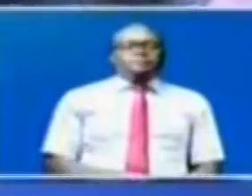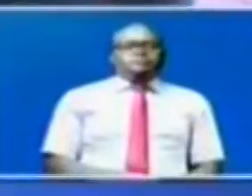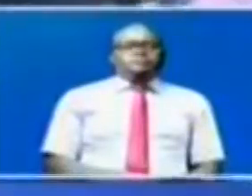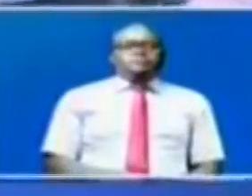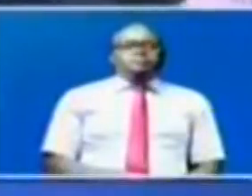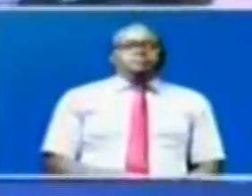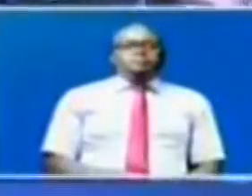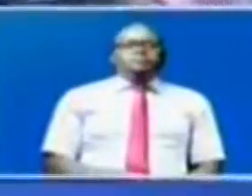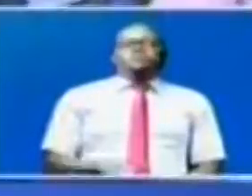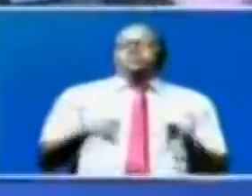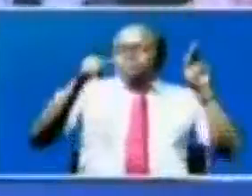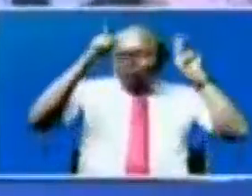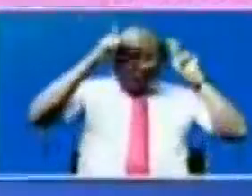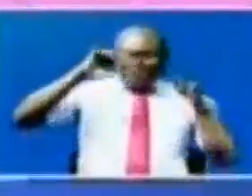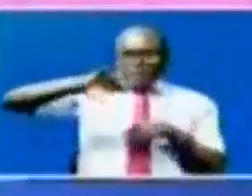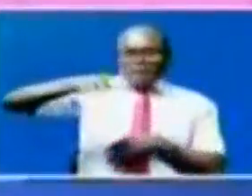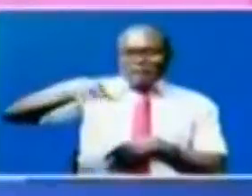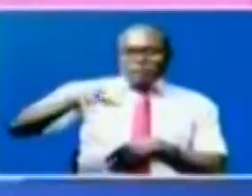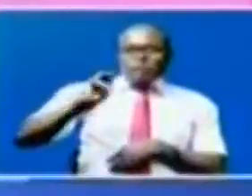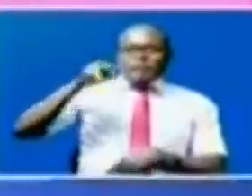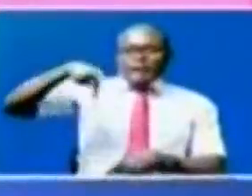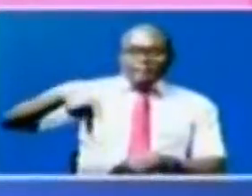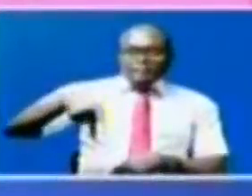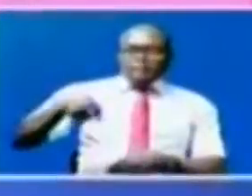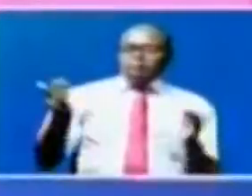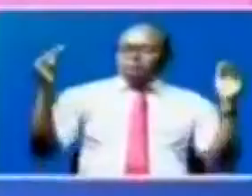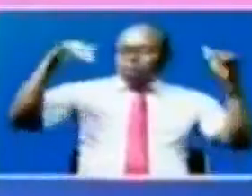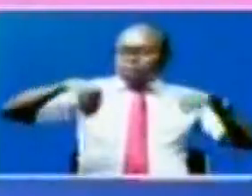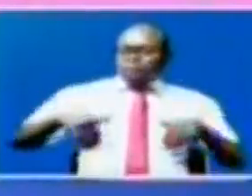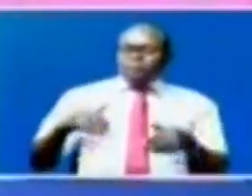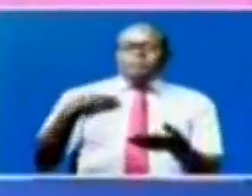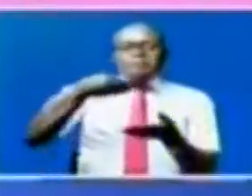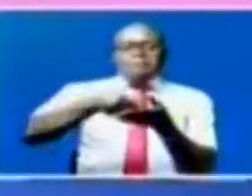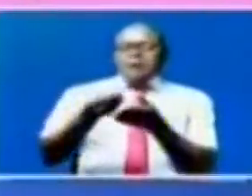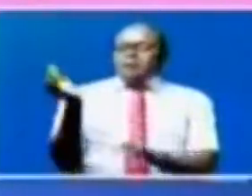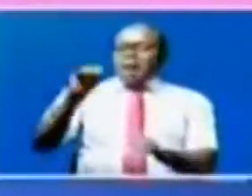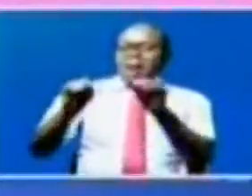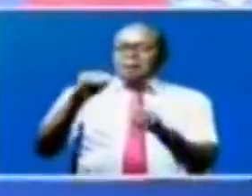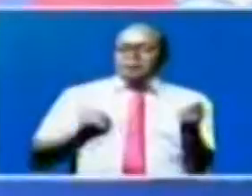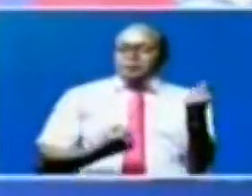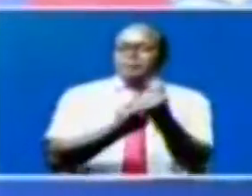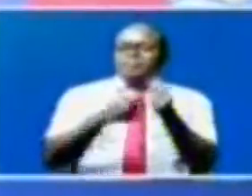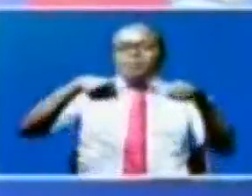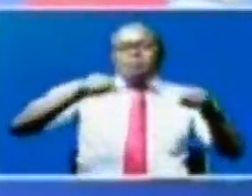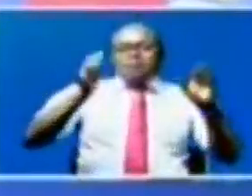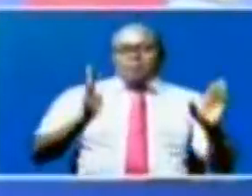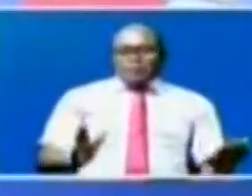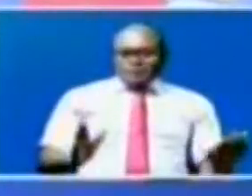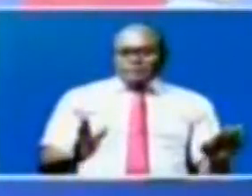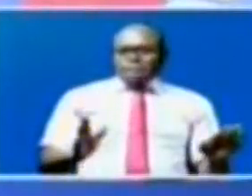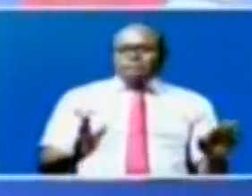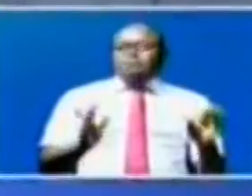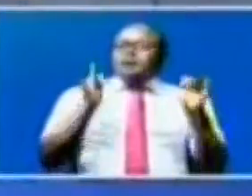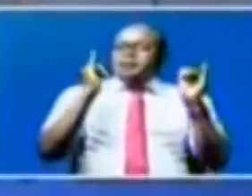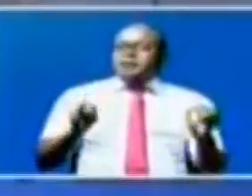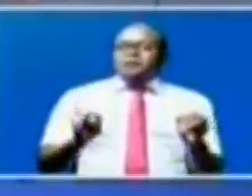And at Lugari Grounds in Kakamega County, some MPs converged for a funds drive to support border border operators. The lawmaker said owing to the